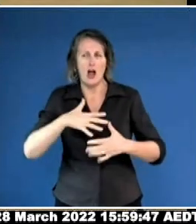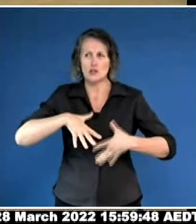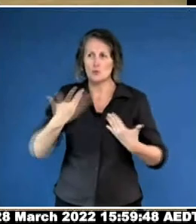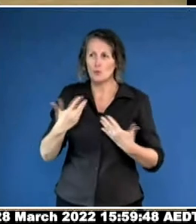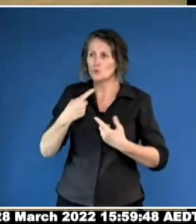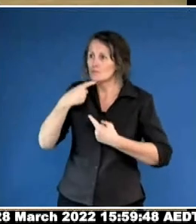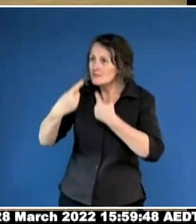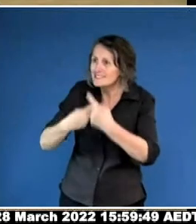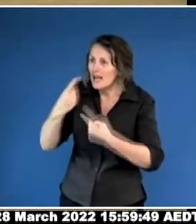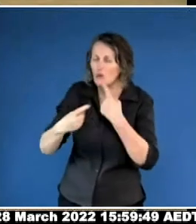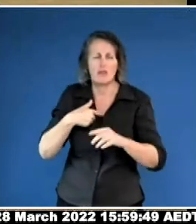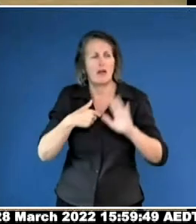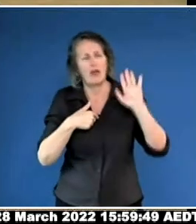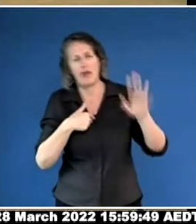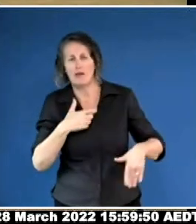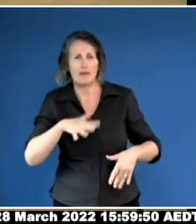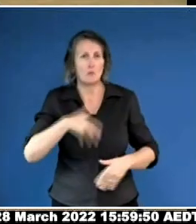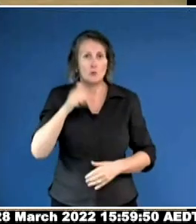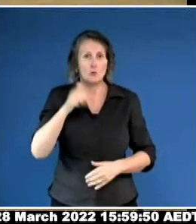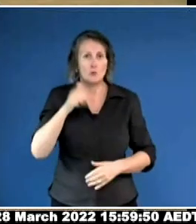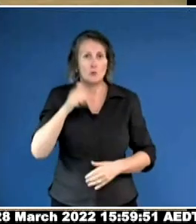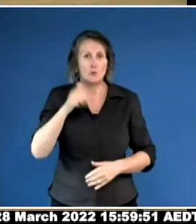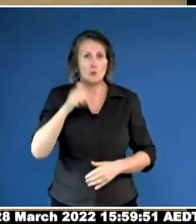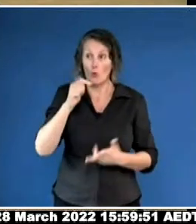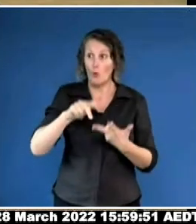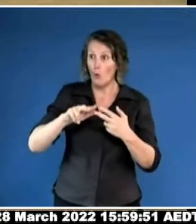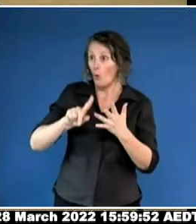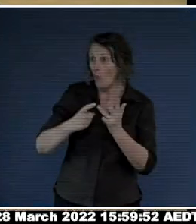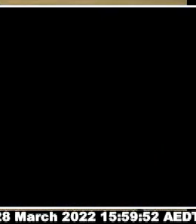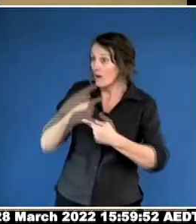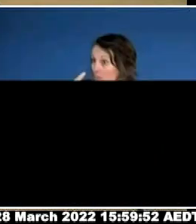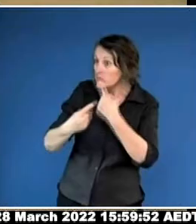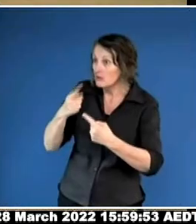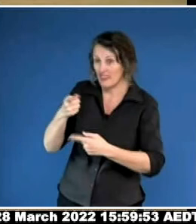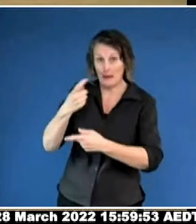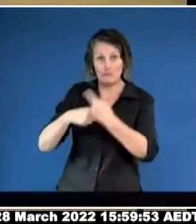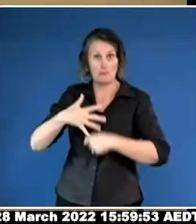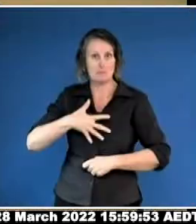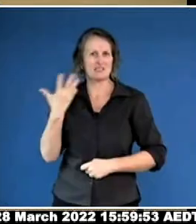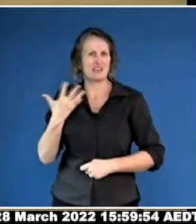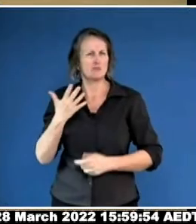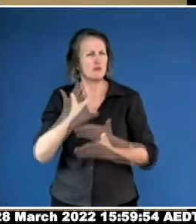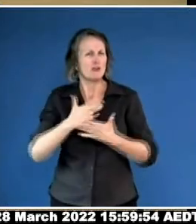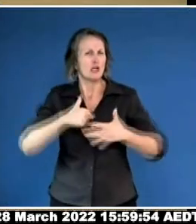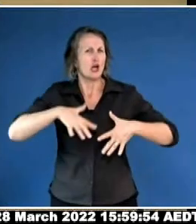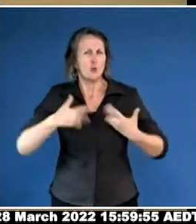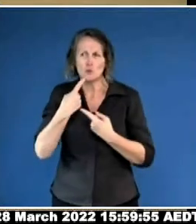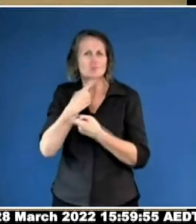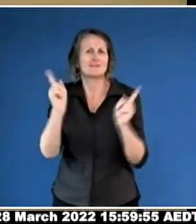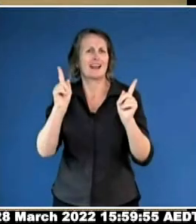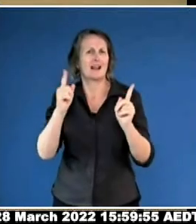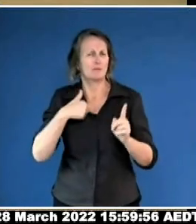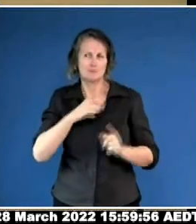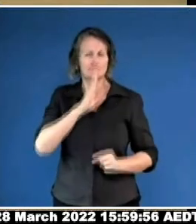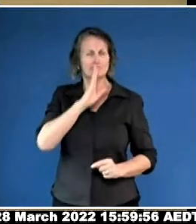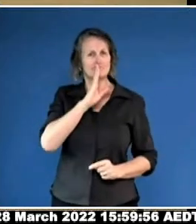know, or the hearing that would make them upset. And I don't really want to share these things. They are personal and private.